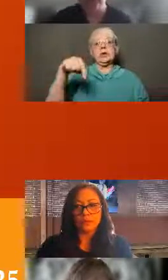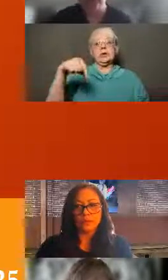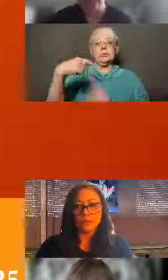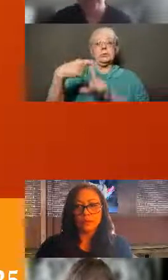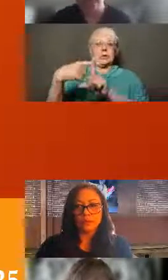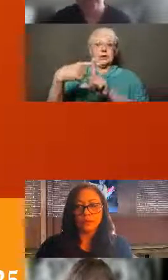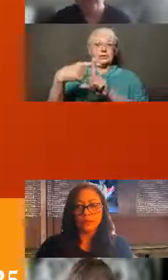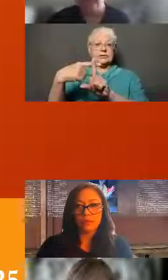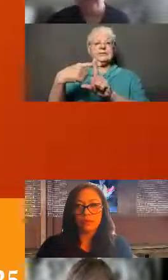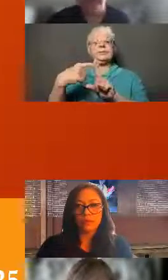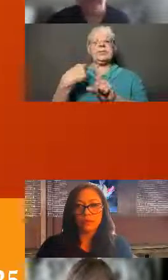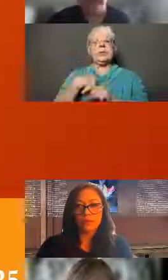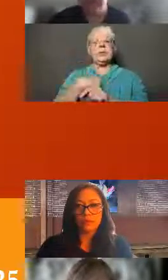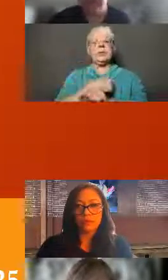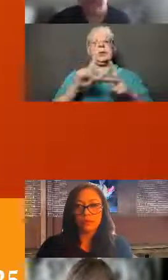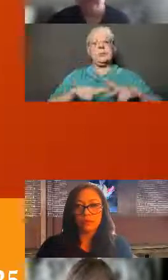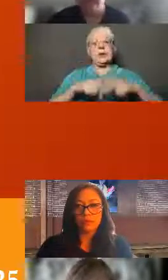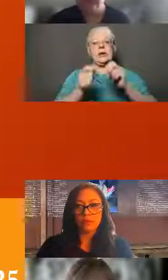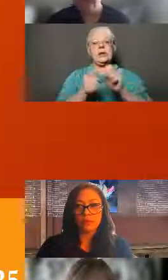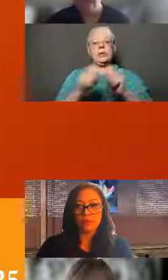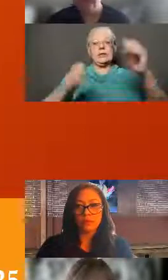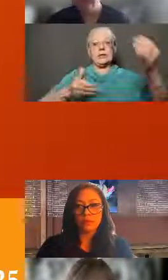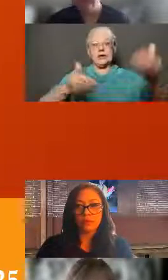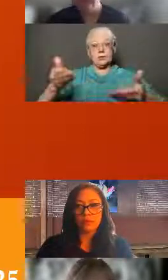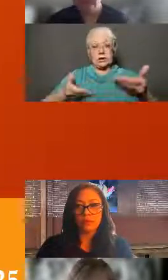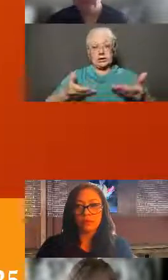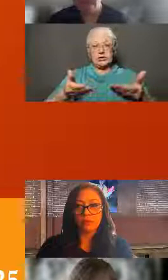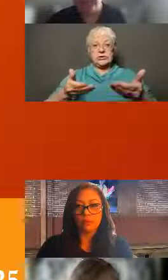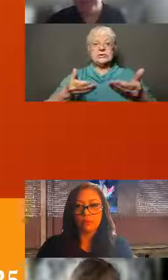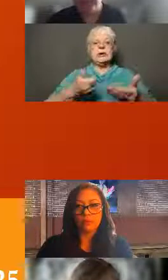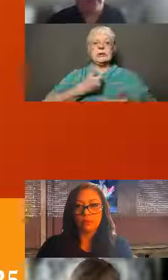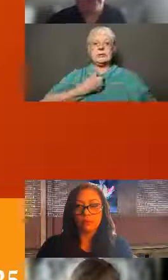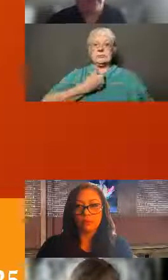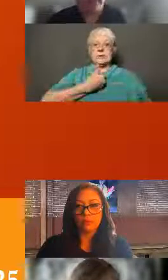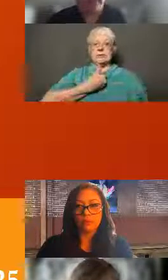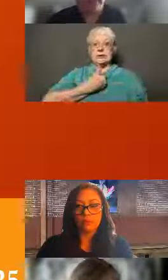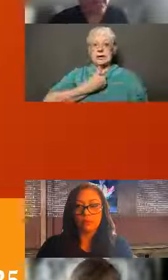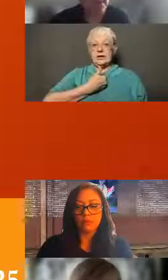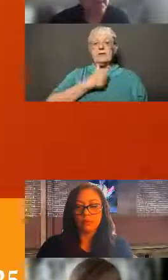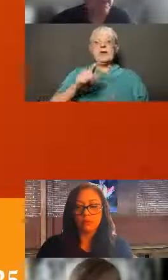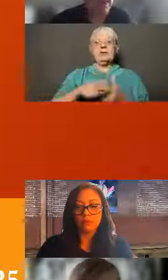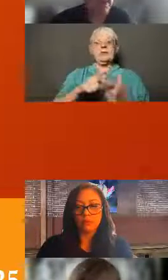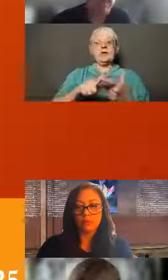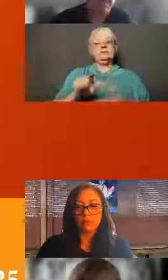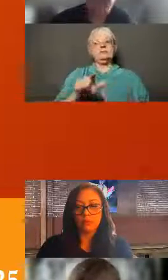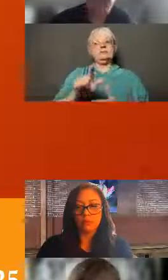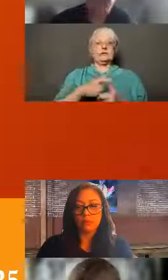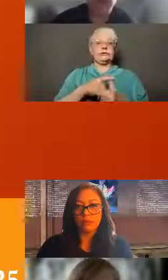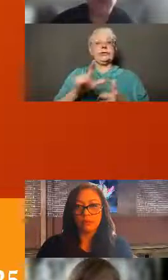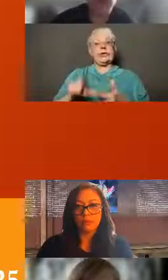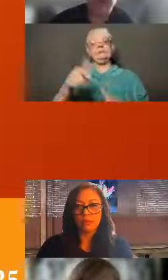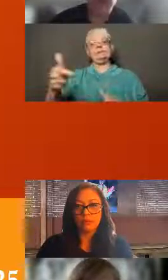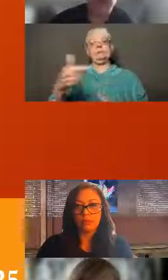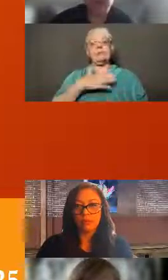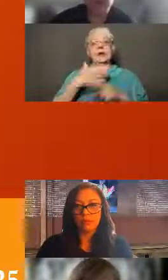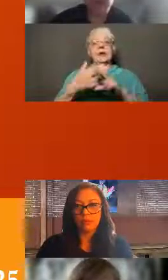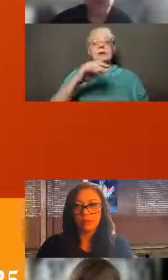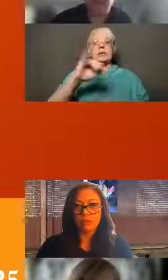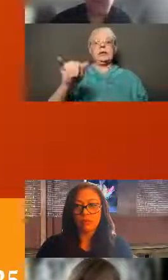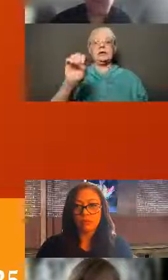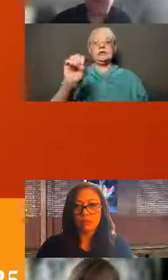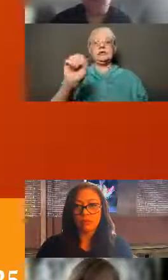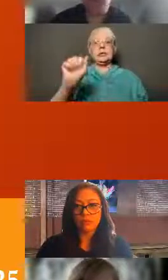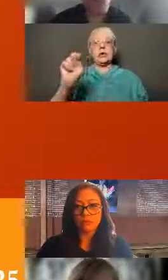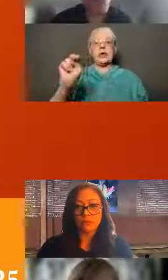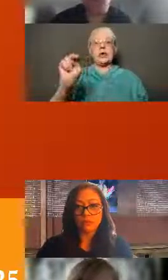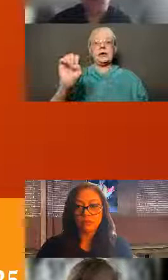We will begin with introductions. I will introduce myself and then pass it over to my team. So my name is Joanne Sanchez. I